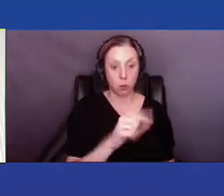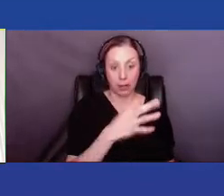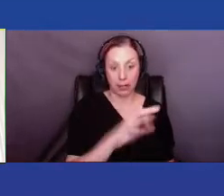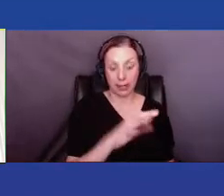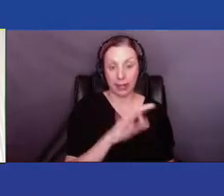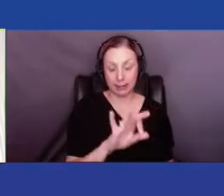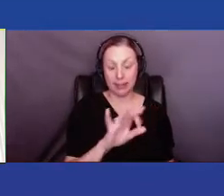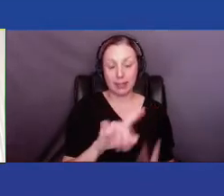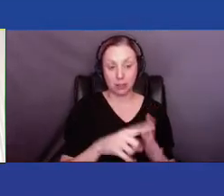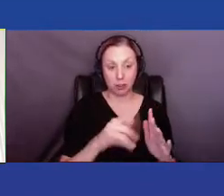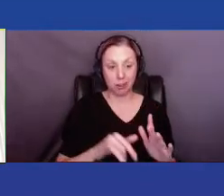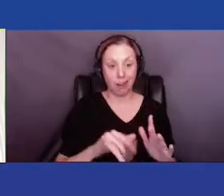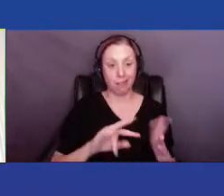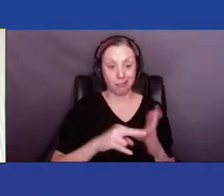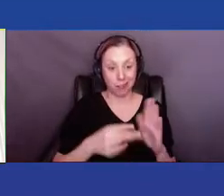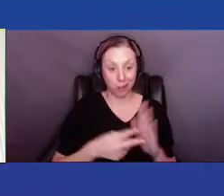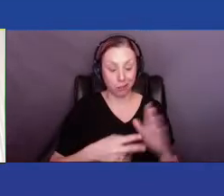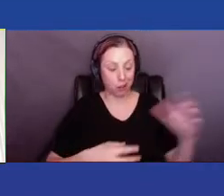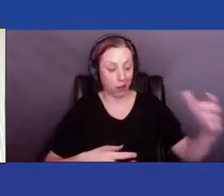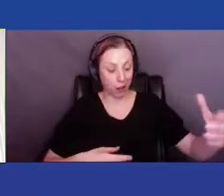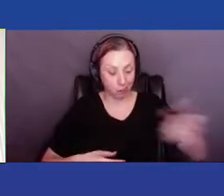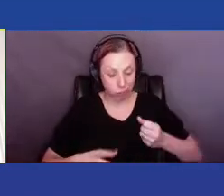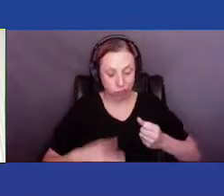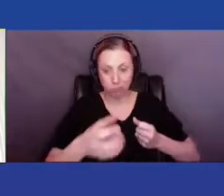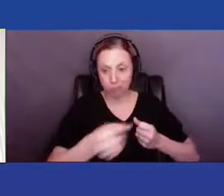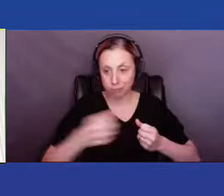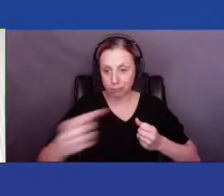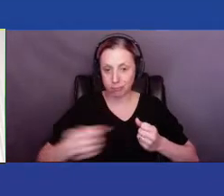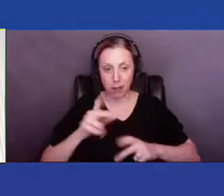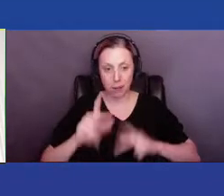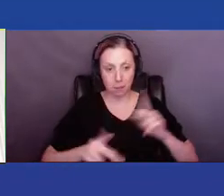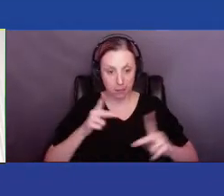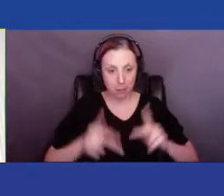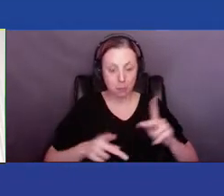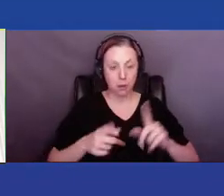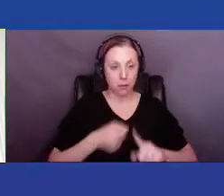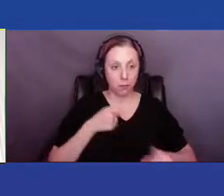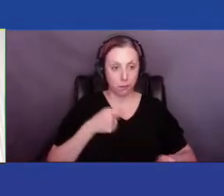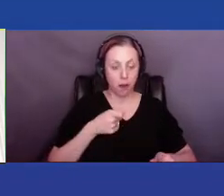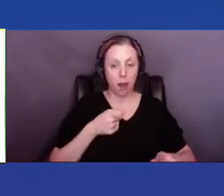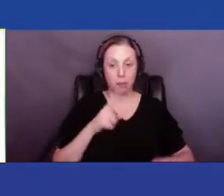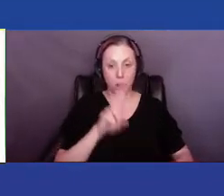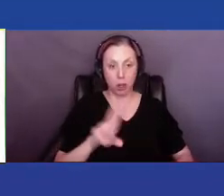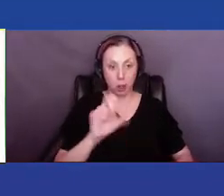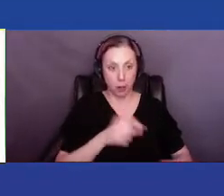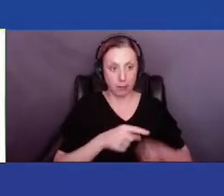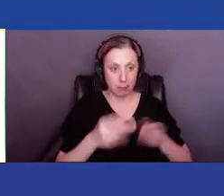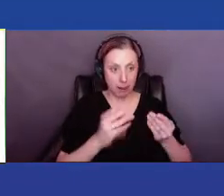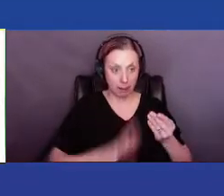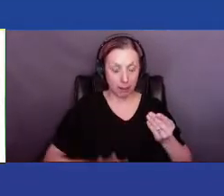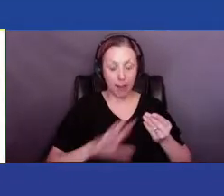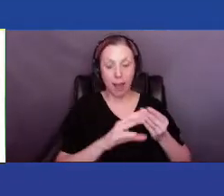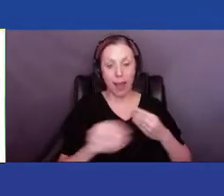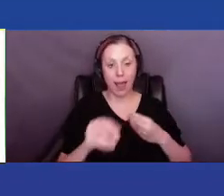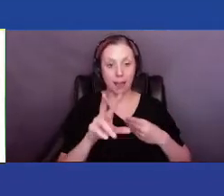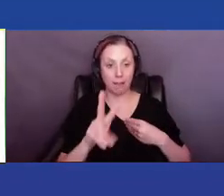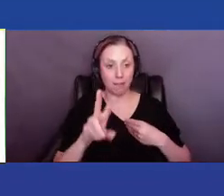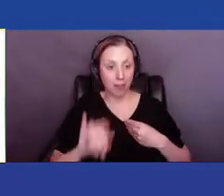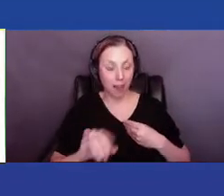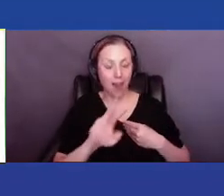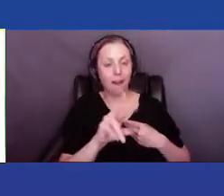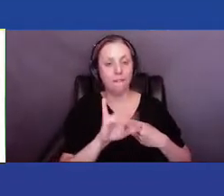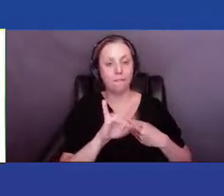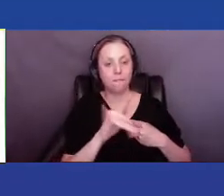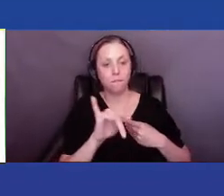intentionally collaborators from the US mainland and from the Virgin Islands to be in a creative exchange and a